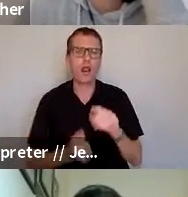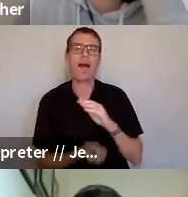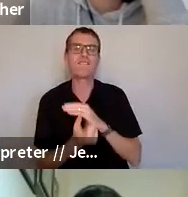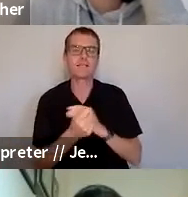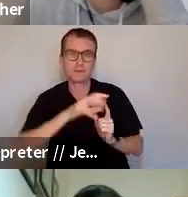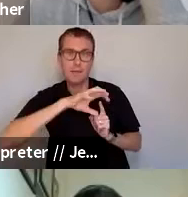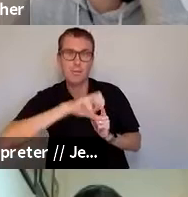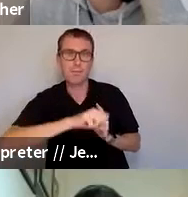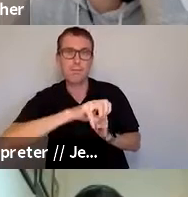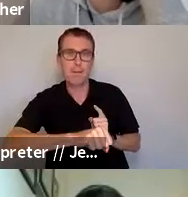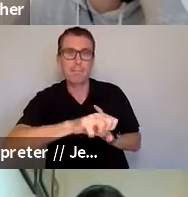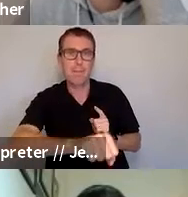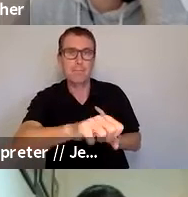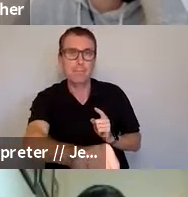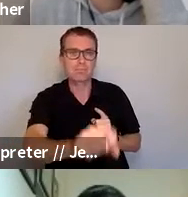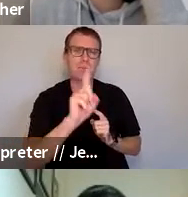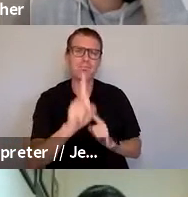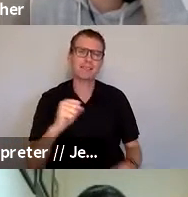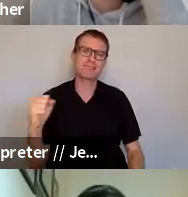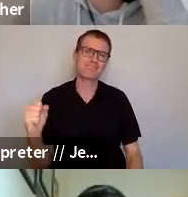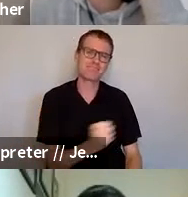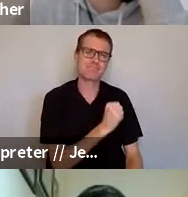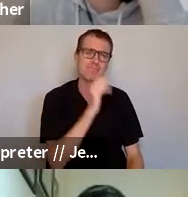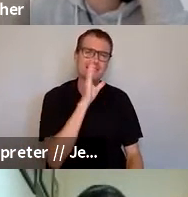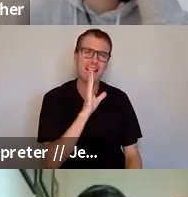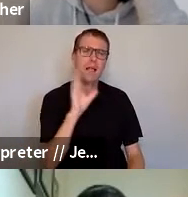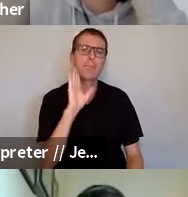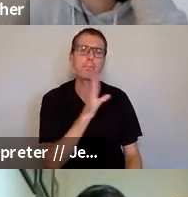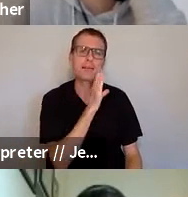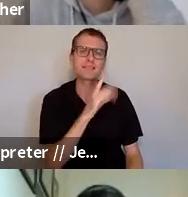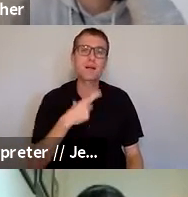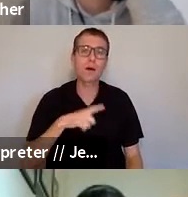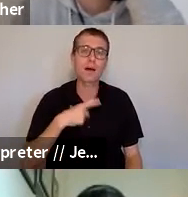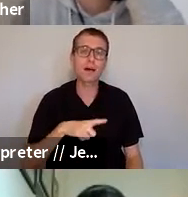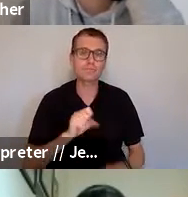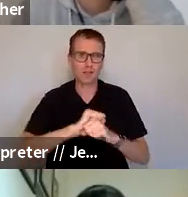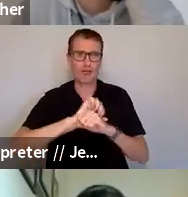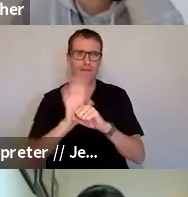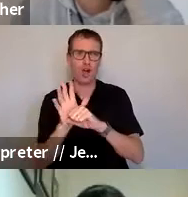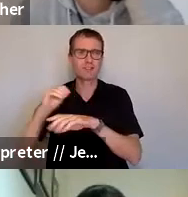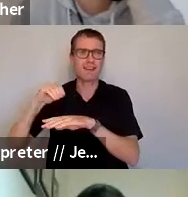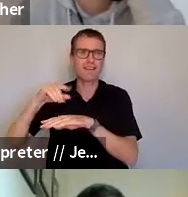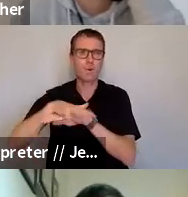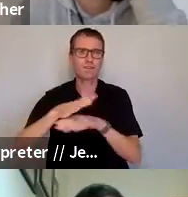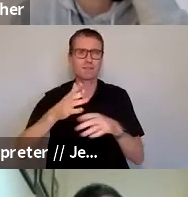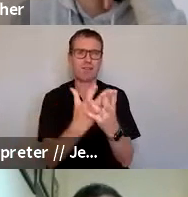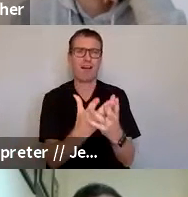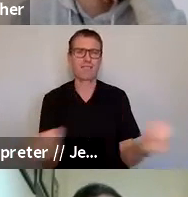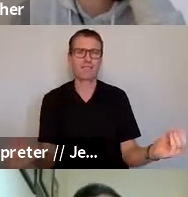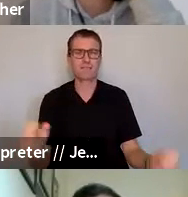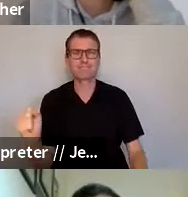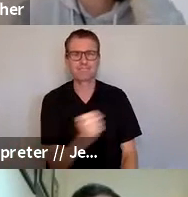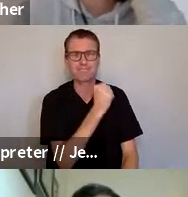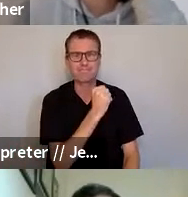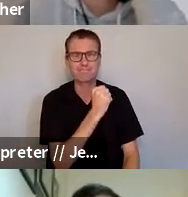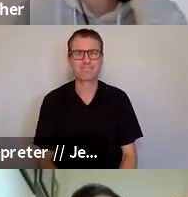really sadly, like many other people, missing out on those because they were cancelled due to COVID-19, which is really sad because